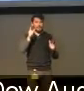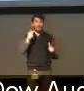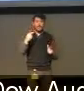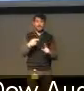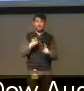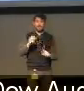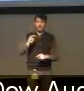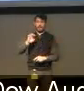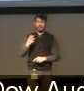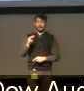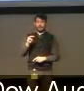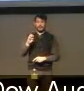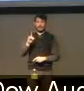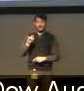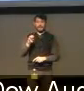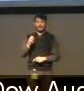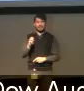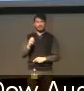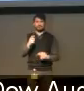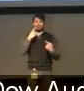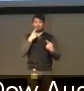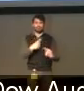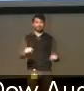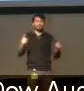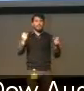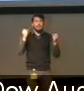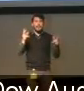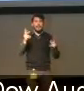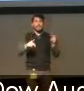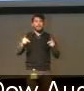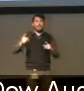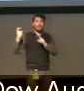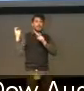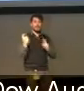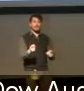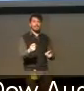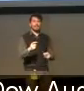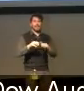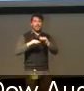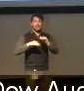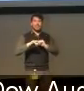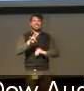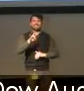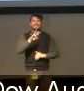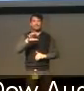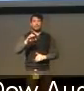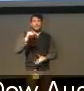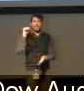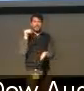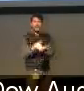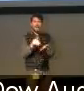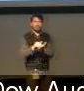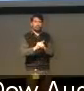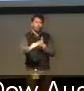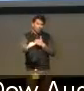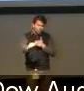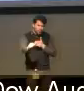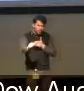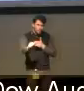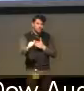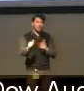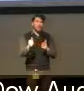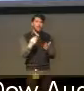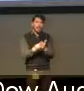to announce that our very generous donors have contributed just under $700,000 to support employee safety, wellness,